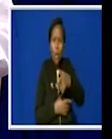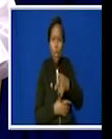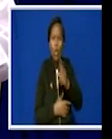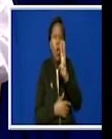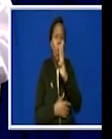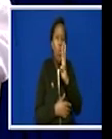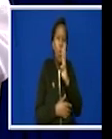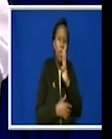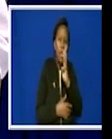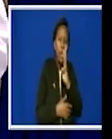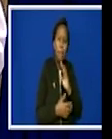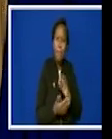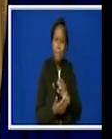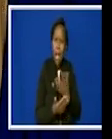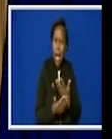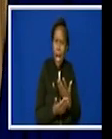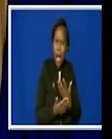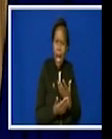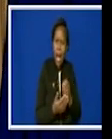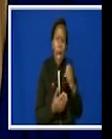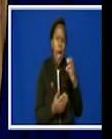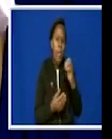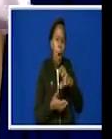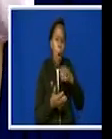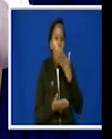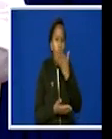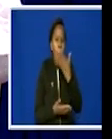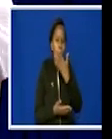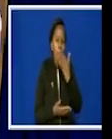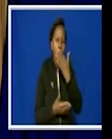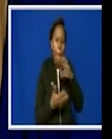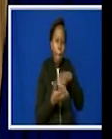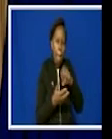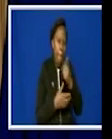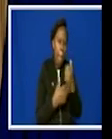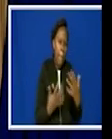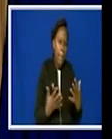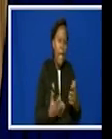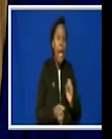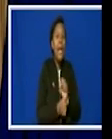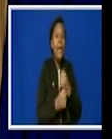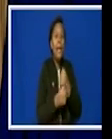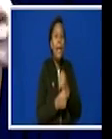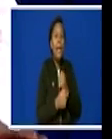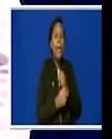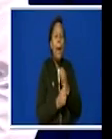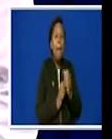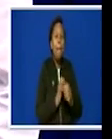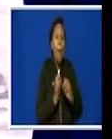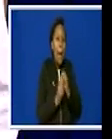came with glycerin mixed with I don't know what. And I managed to separate it to them very